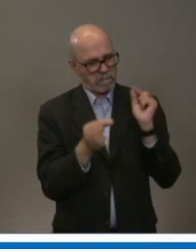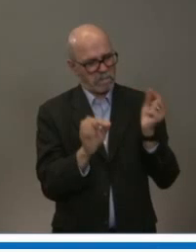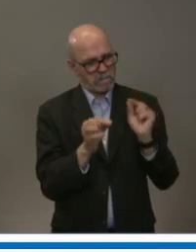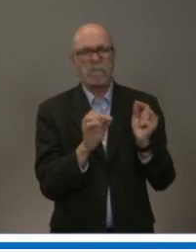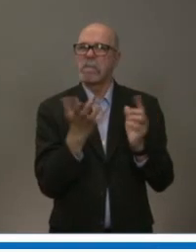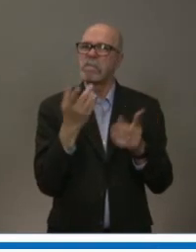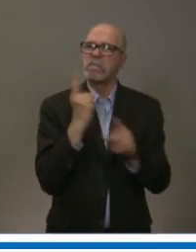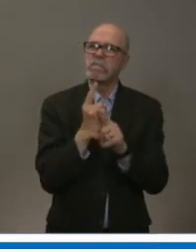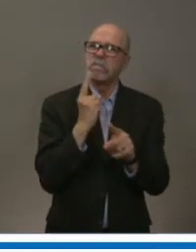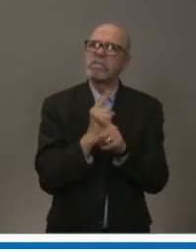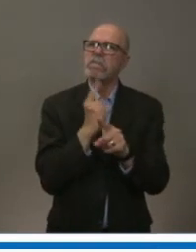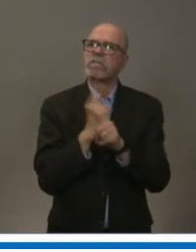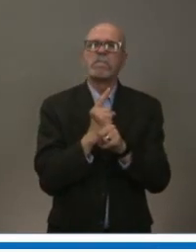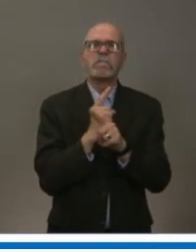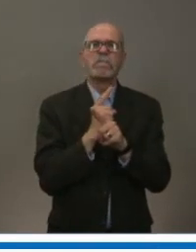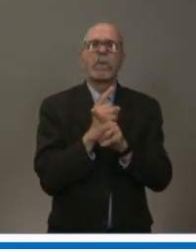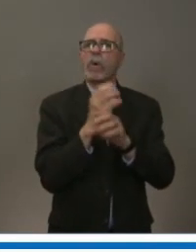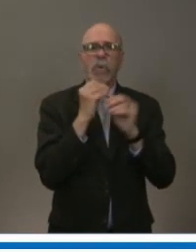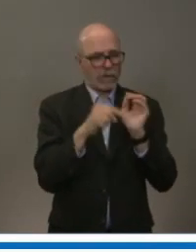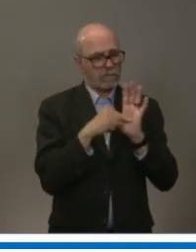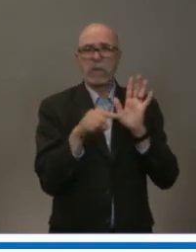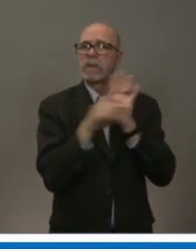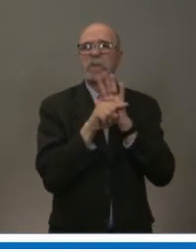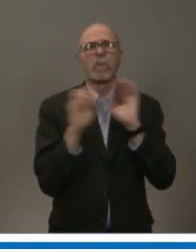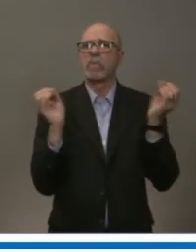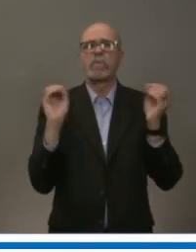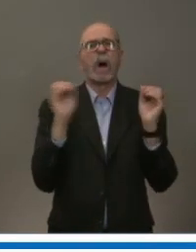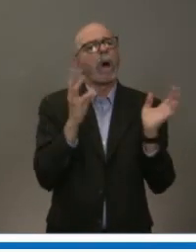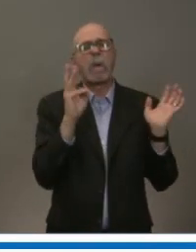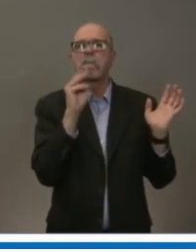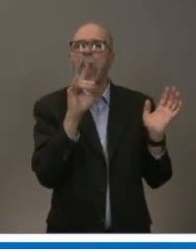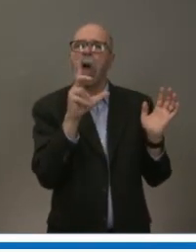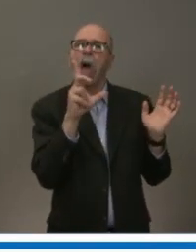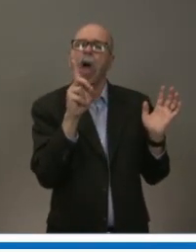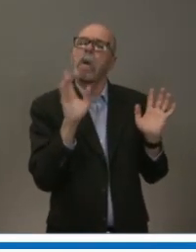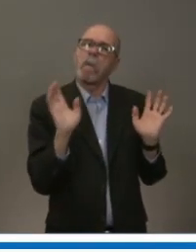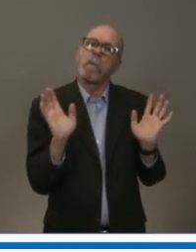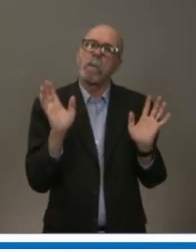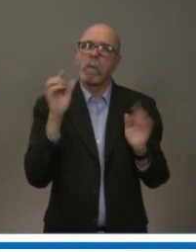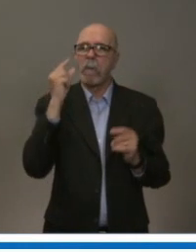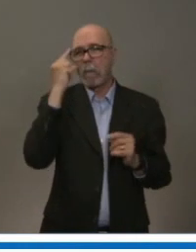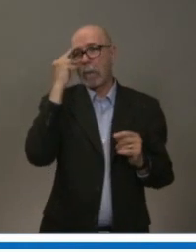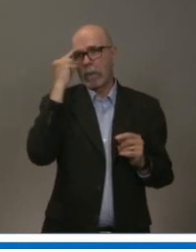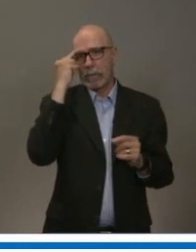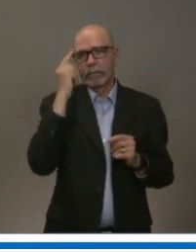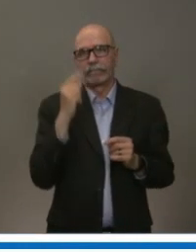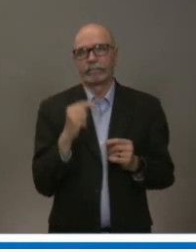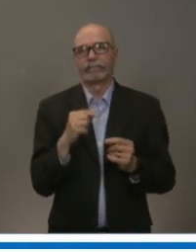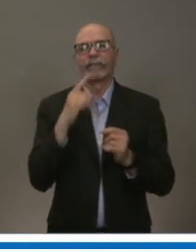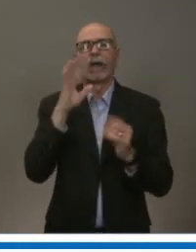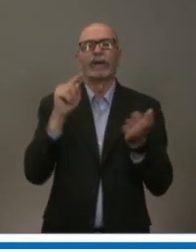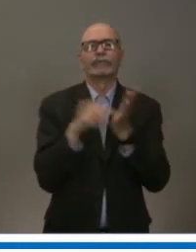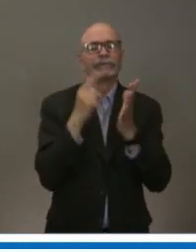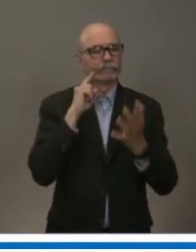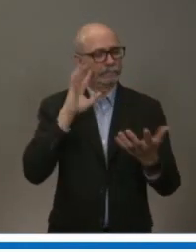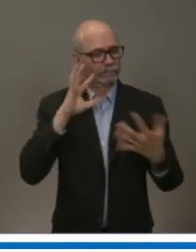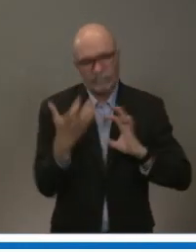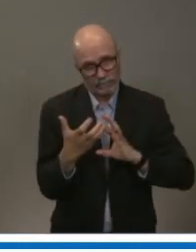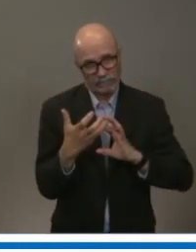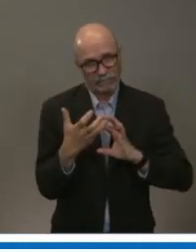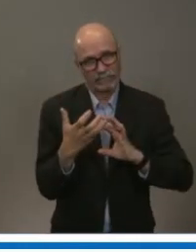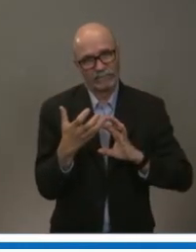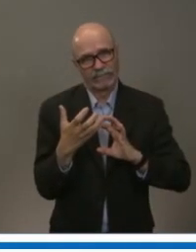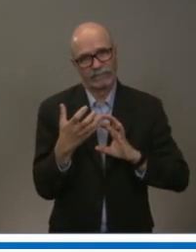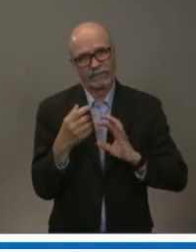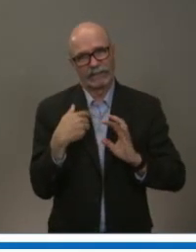negative test from that swab. What sometimes is confused as a negative test, where somebody, say you